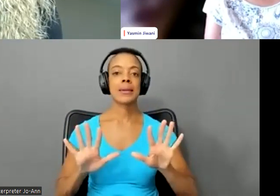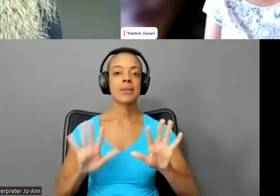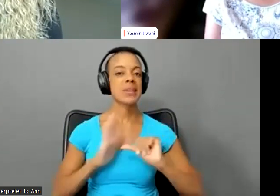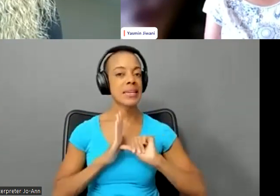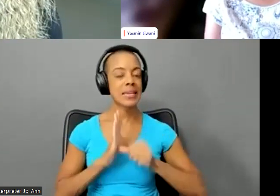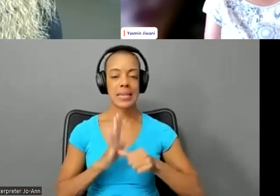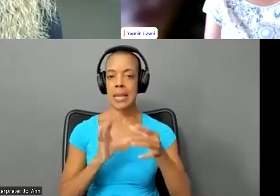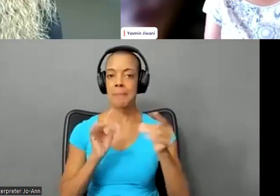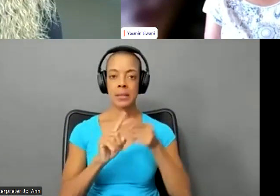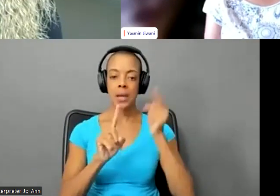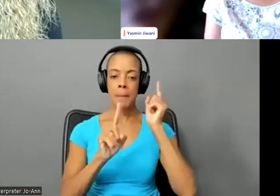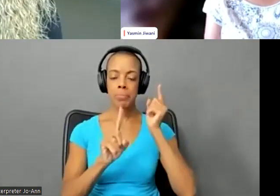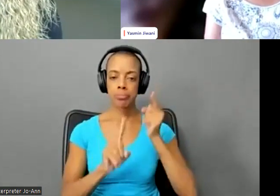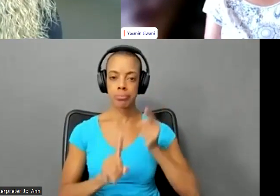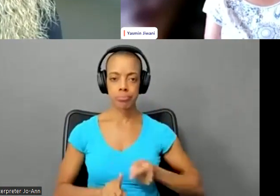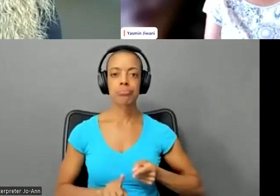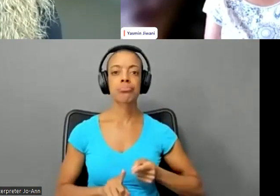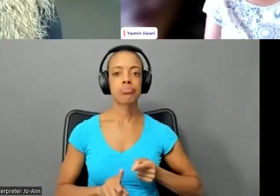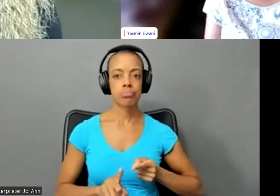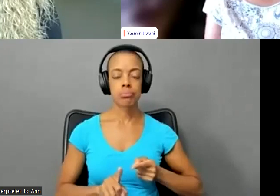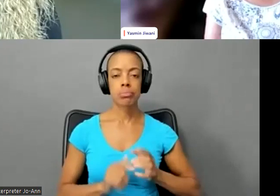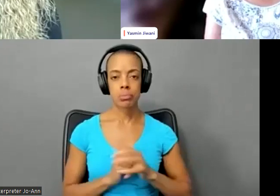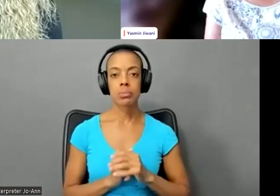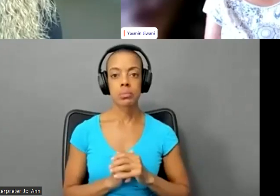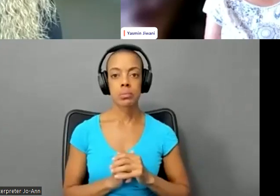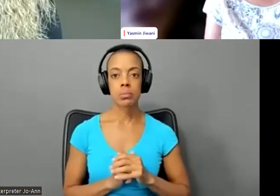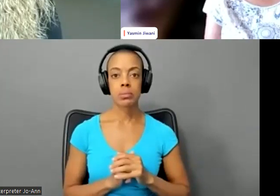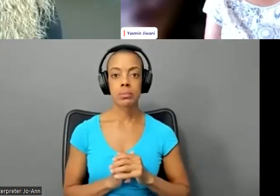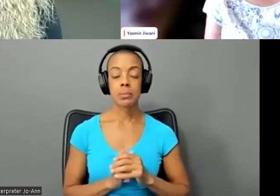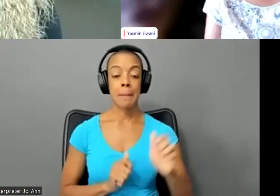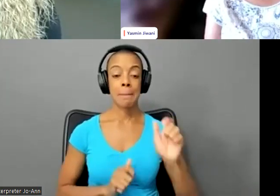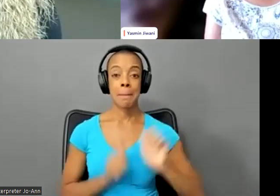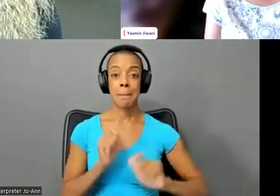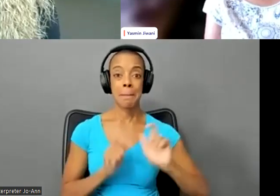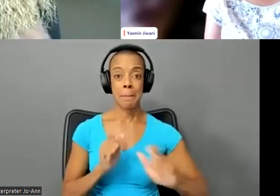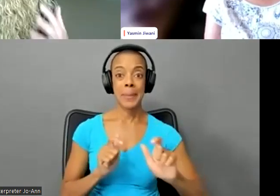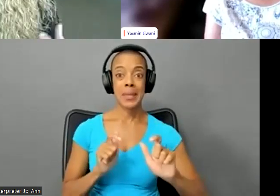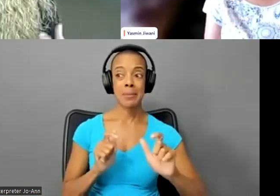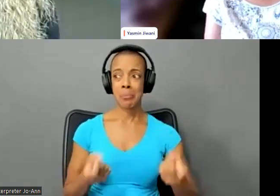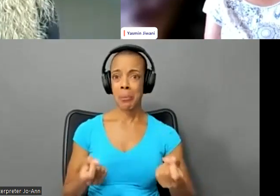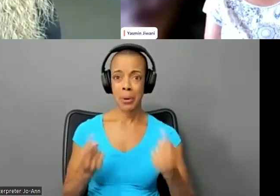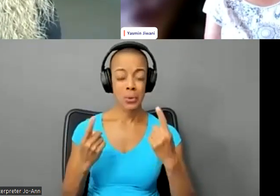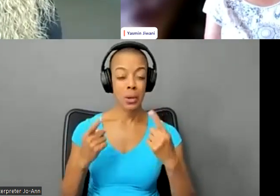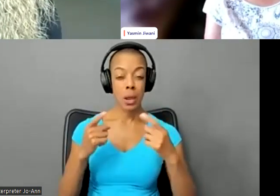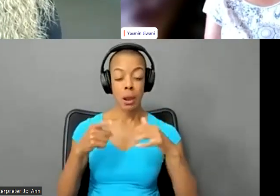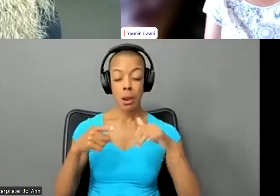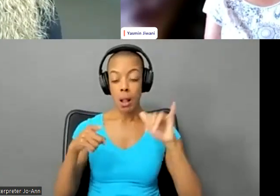messages. Also, again, you know, most people are not going to understand, as Shari just mentioned, very